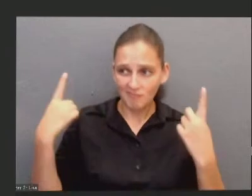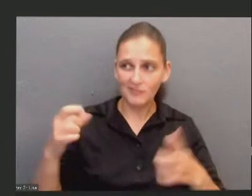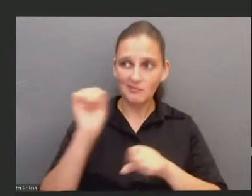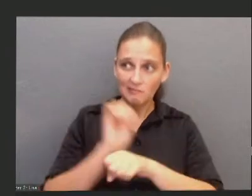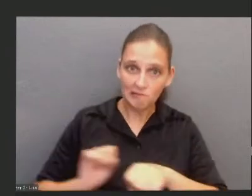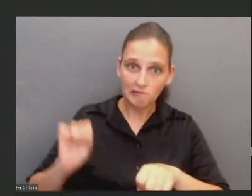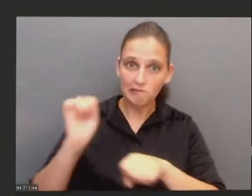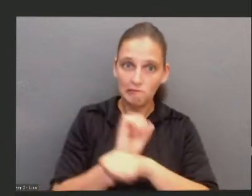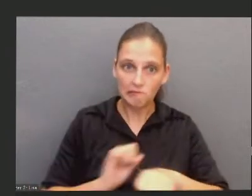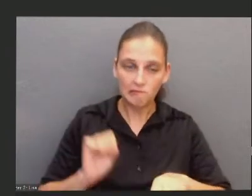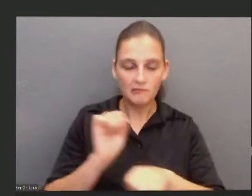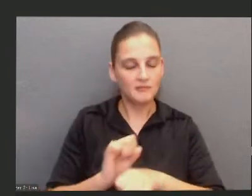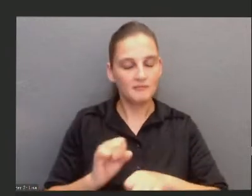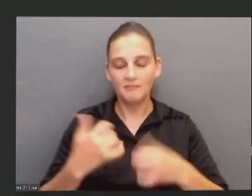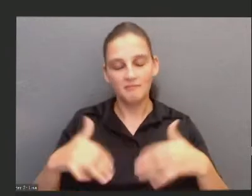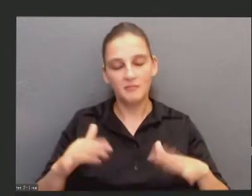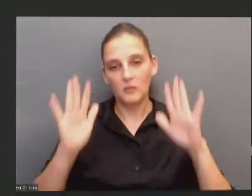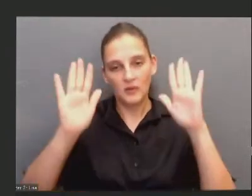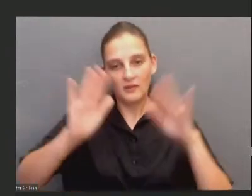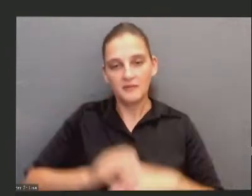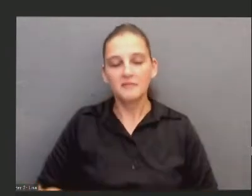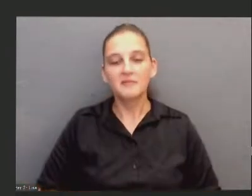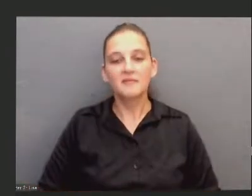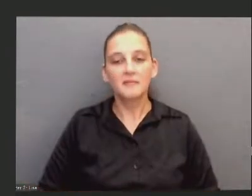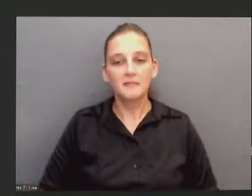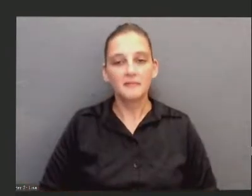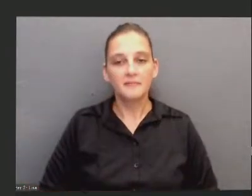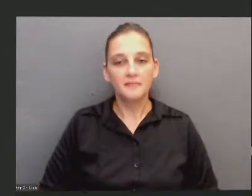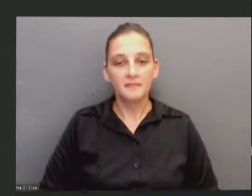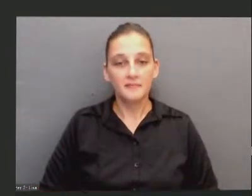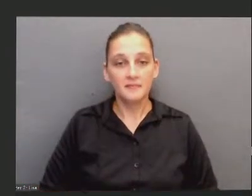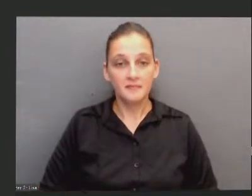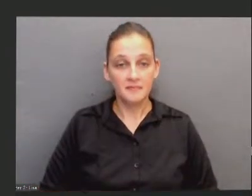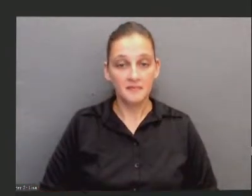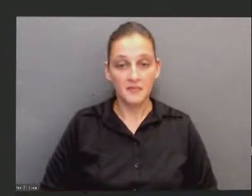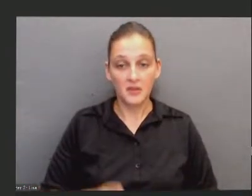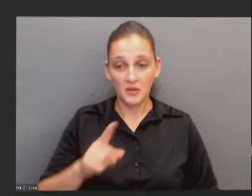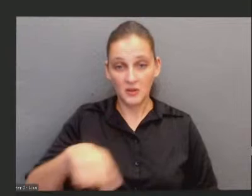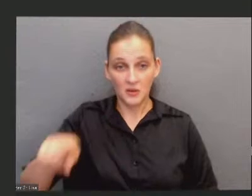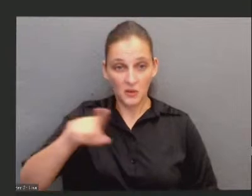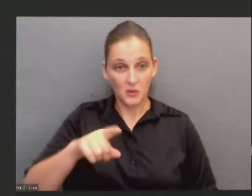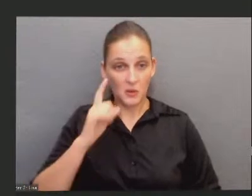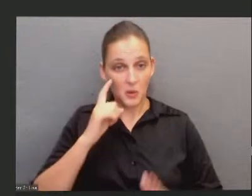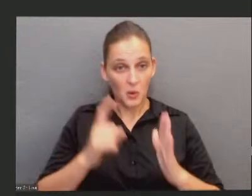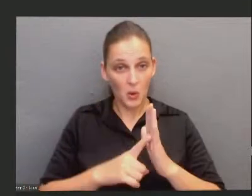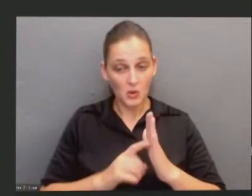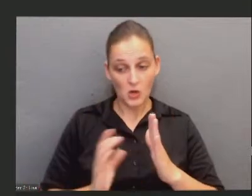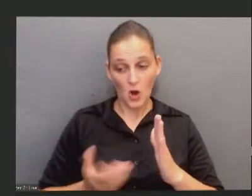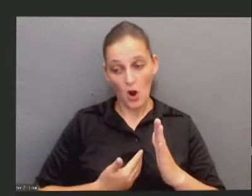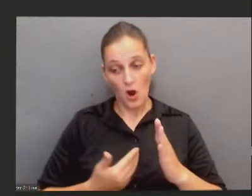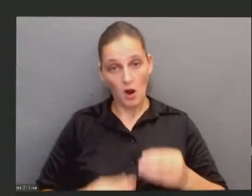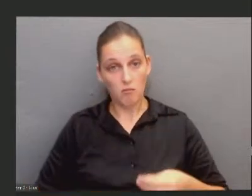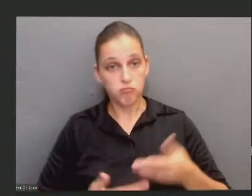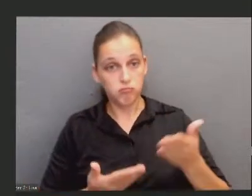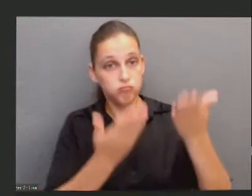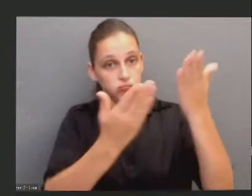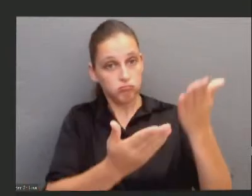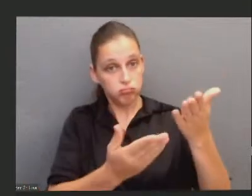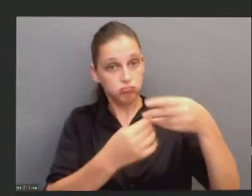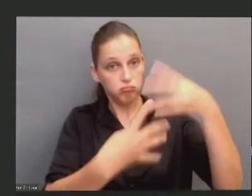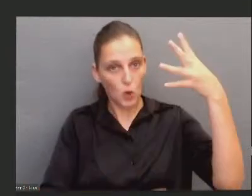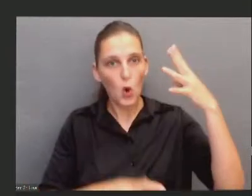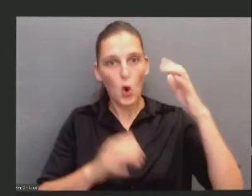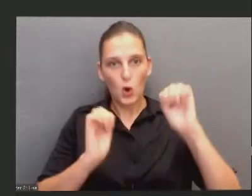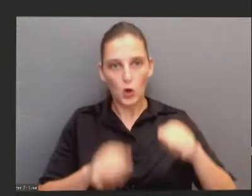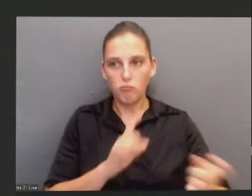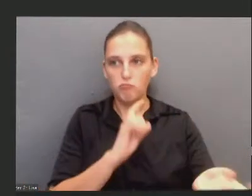It's tremendous. And has, as many have noted, deep potential for transformation and to set us on a course to get to